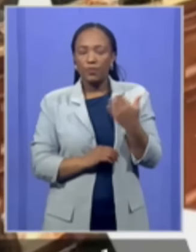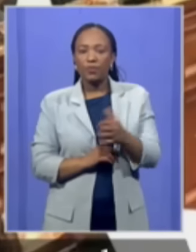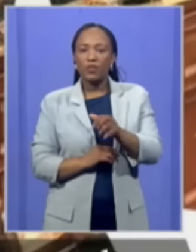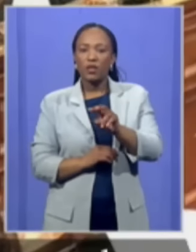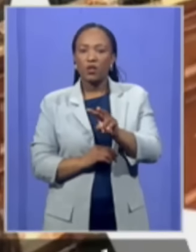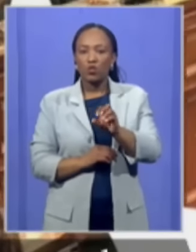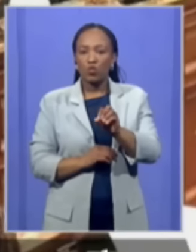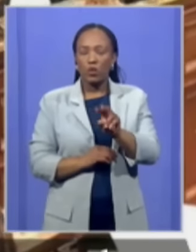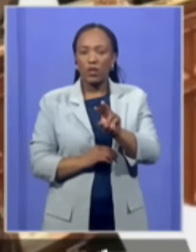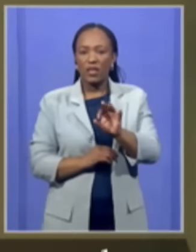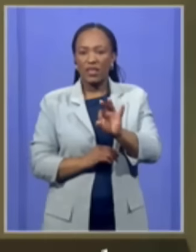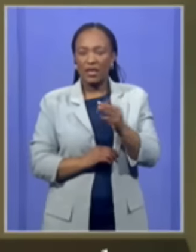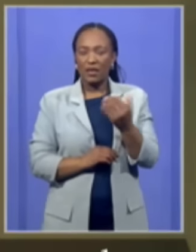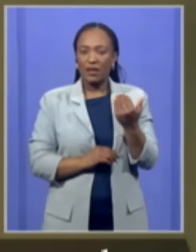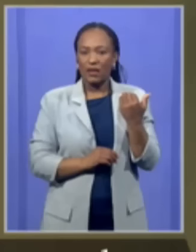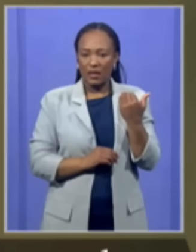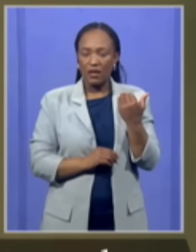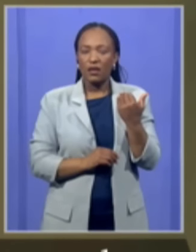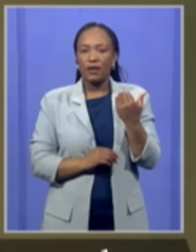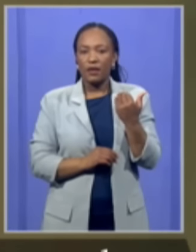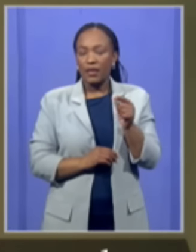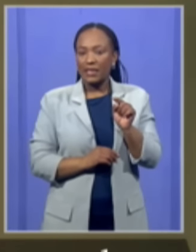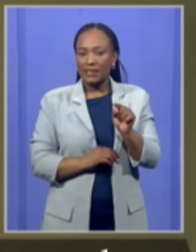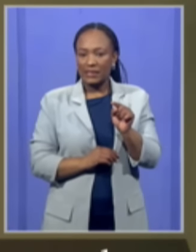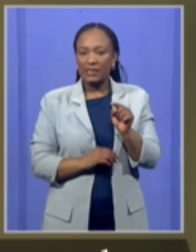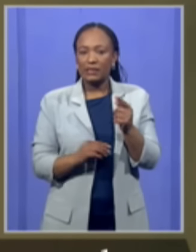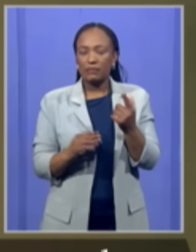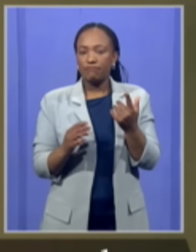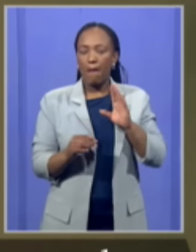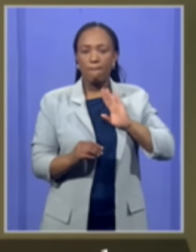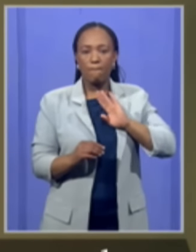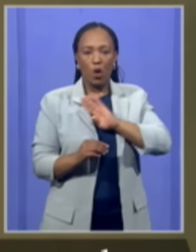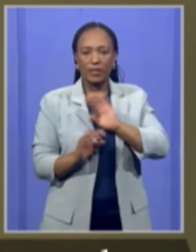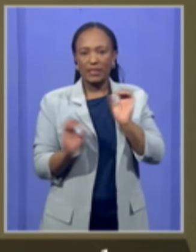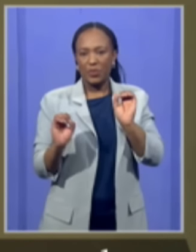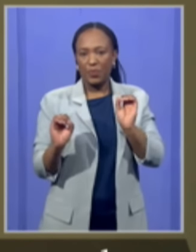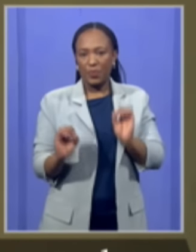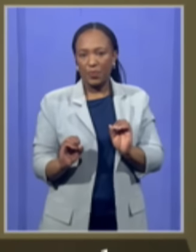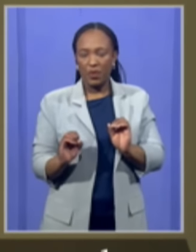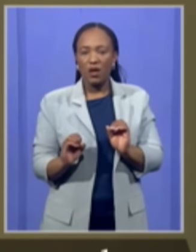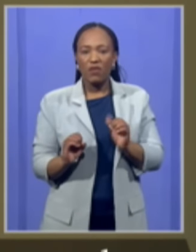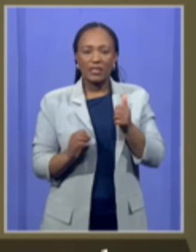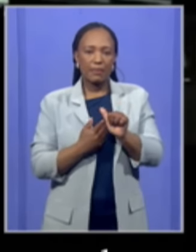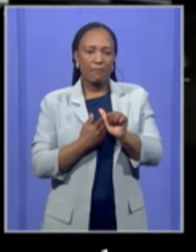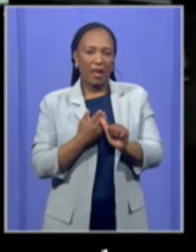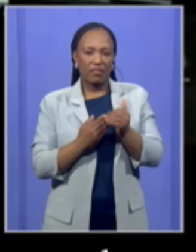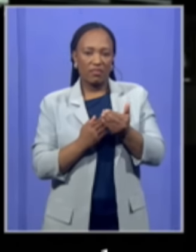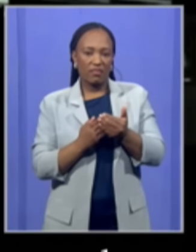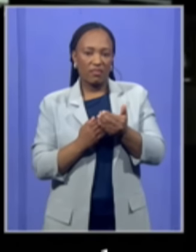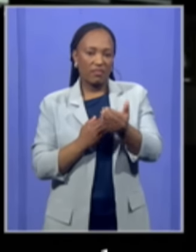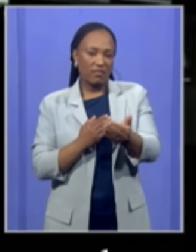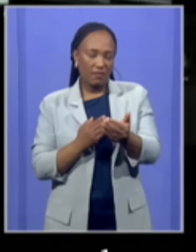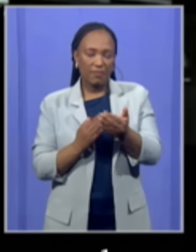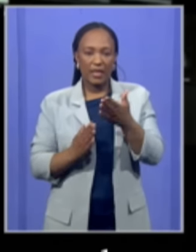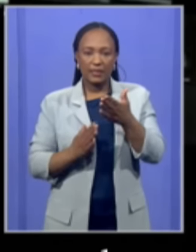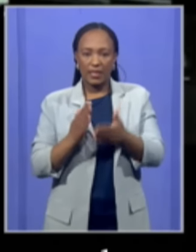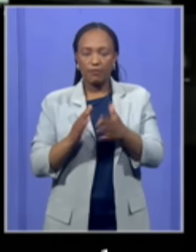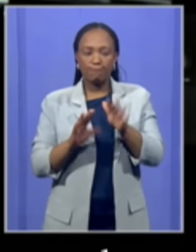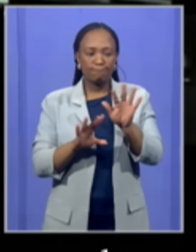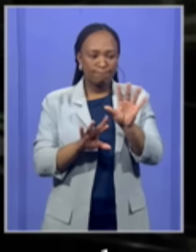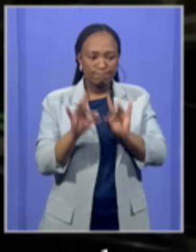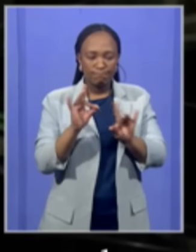2023 lekgotla la kgaso ya setjhaba ke ha le hloka boto ka nako ya dikgwedi tse tsheletseng ho fihla ho kgethwa lekgotla